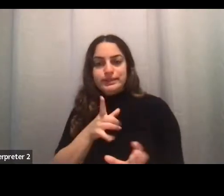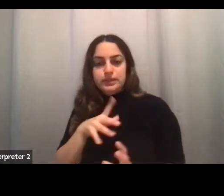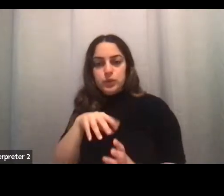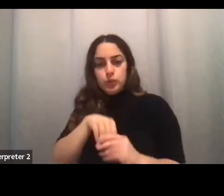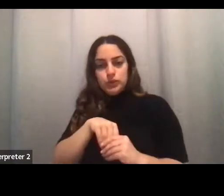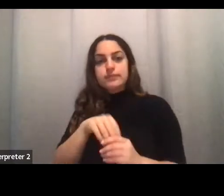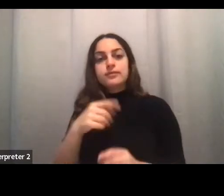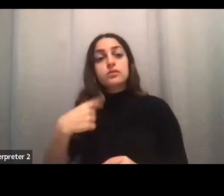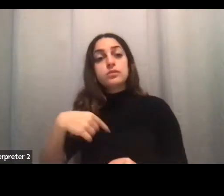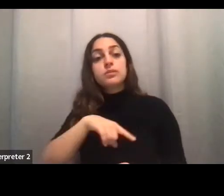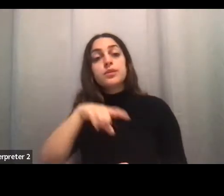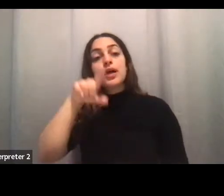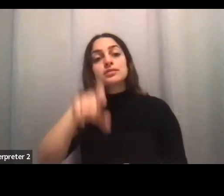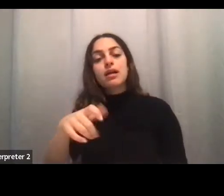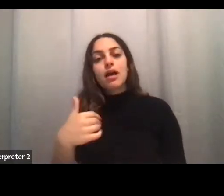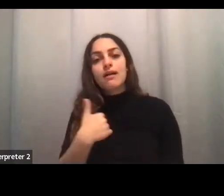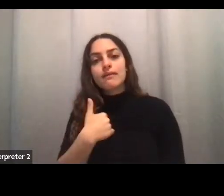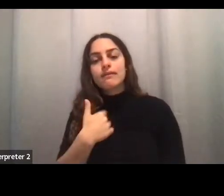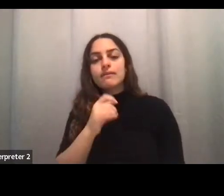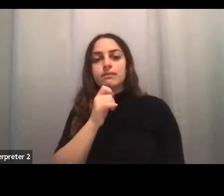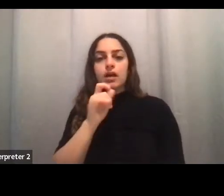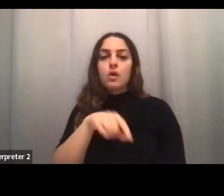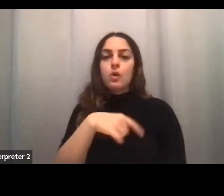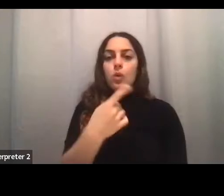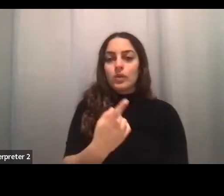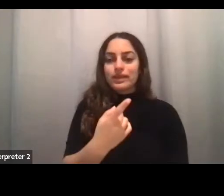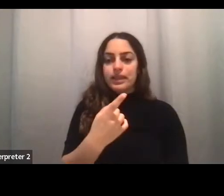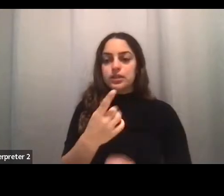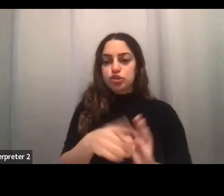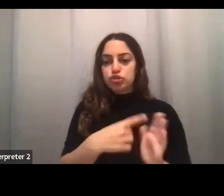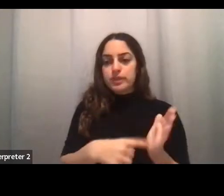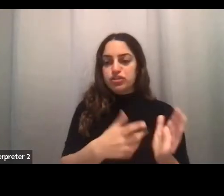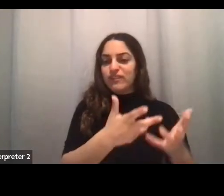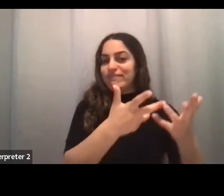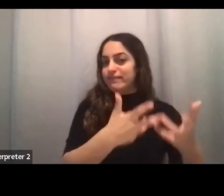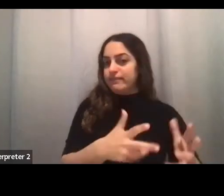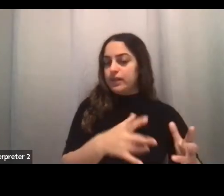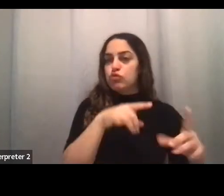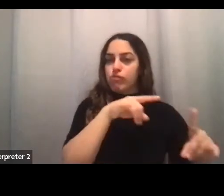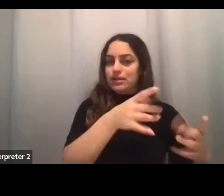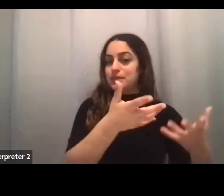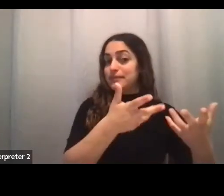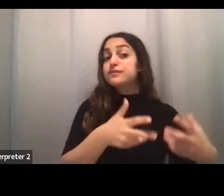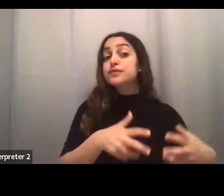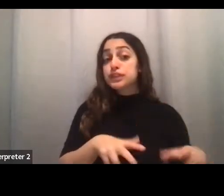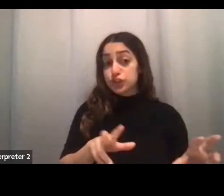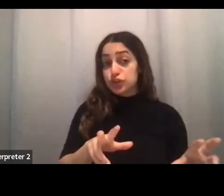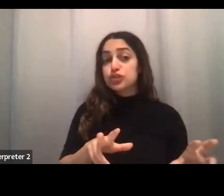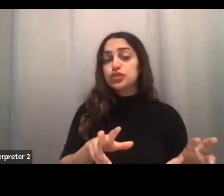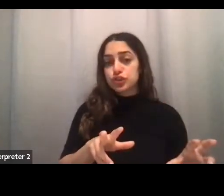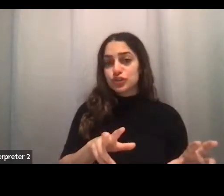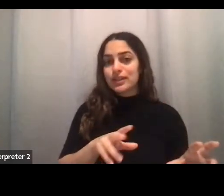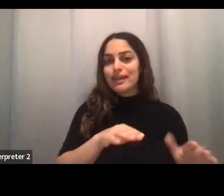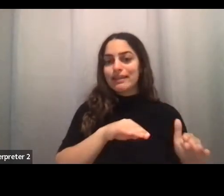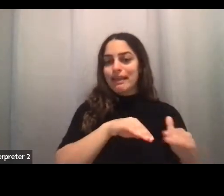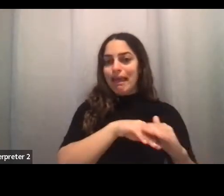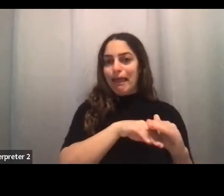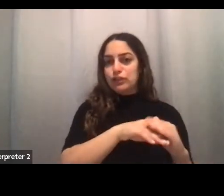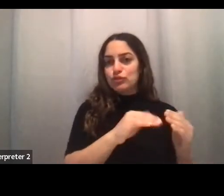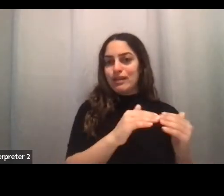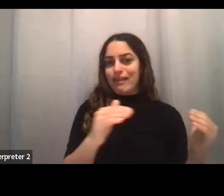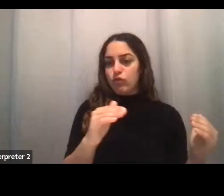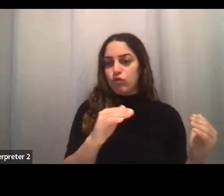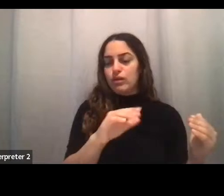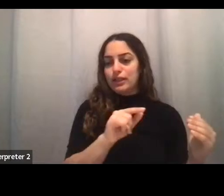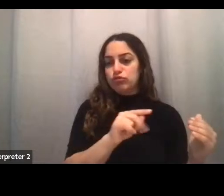we need to have not just uh an end to discrimination and harassment uh at the entry level and in the trades